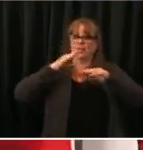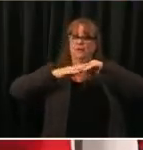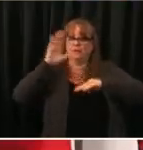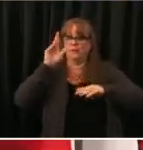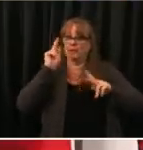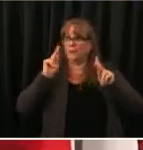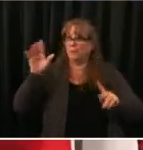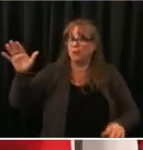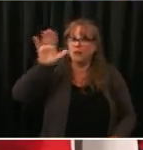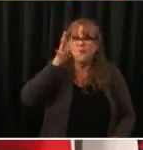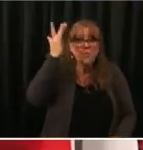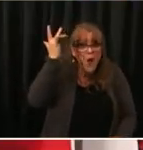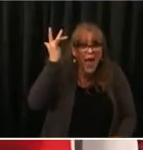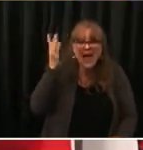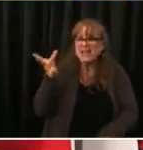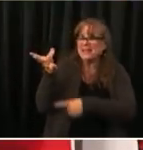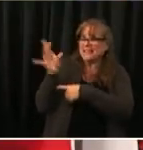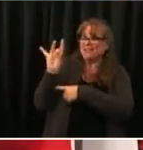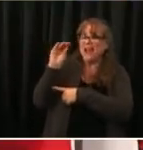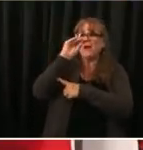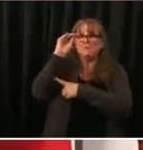from COVID in our state.